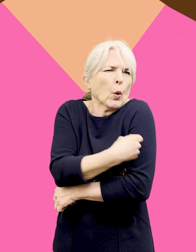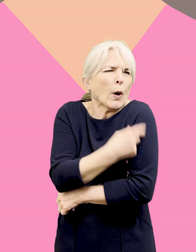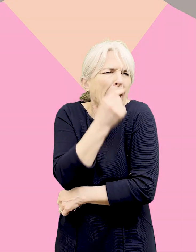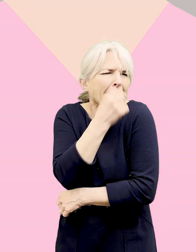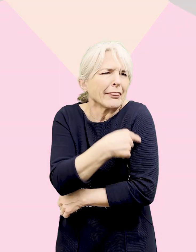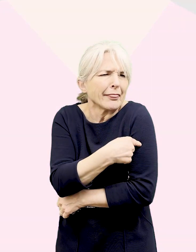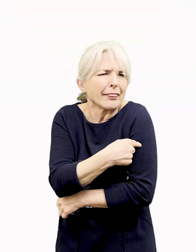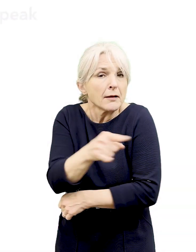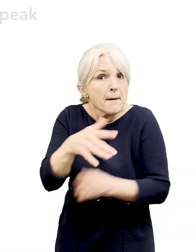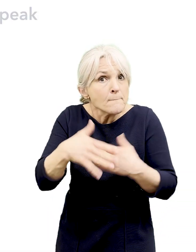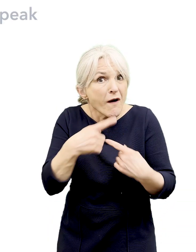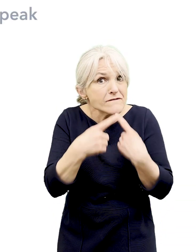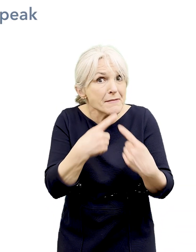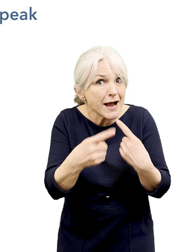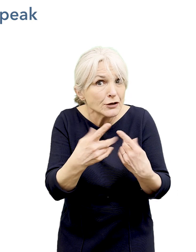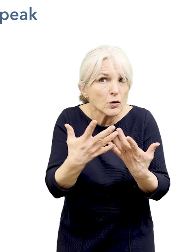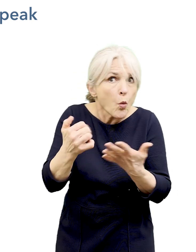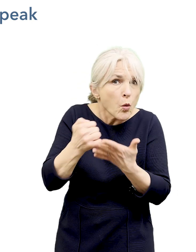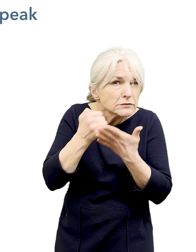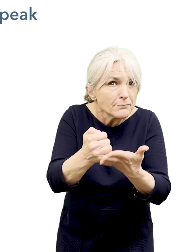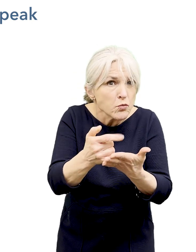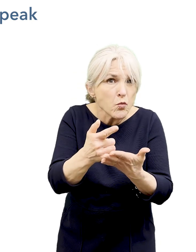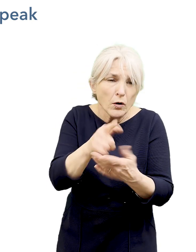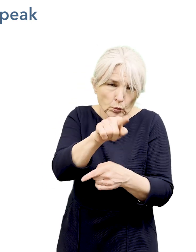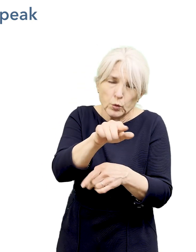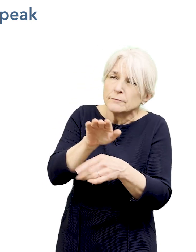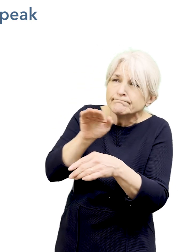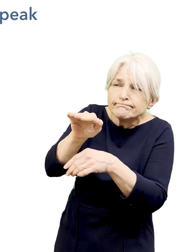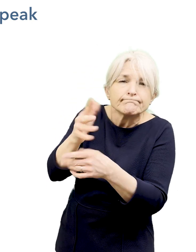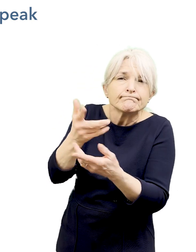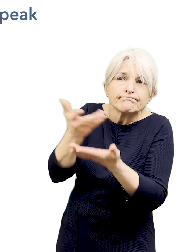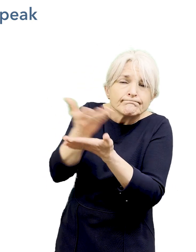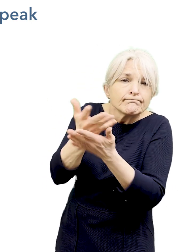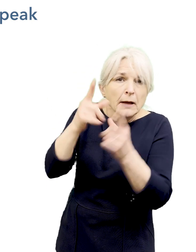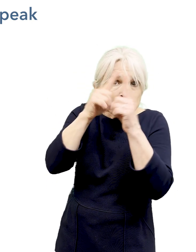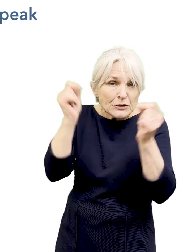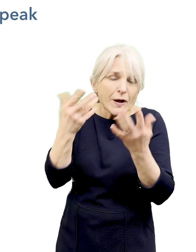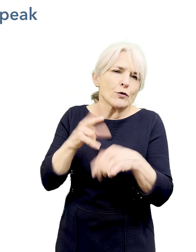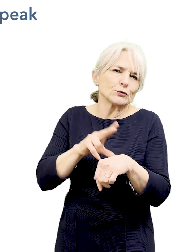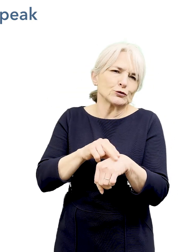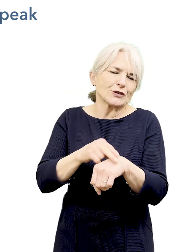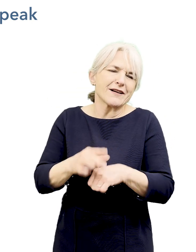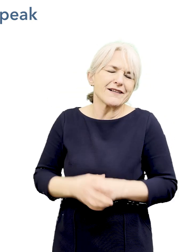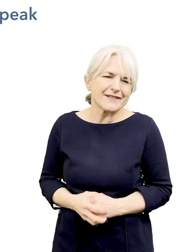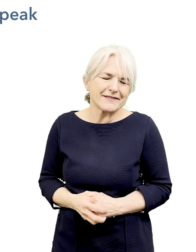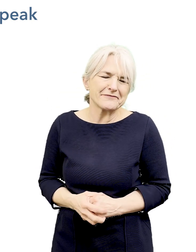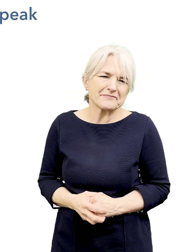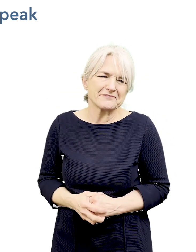For more information or support, speak to a midwife or doctor.